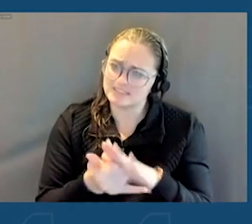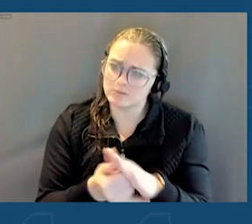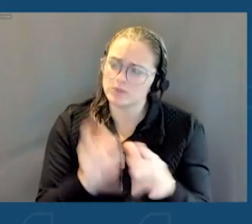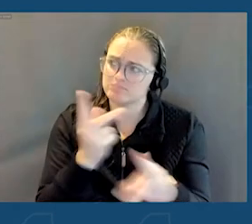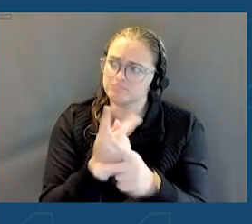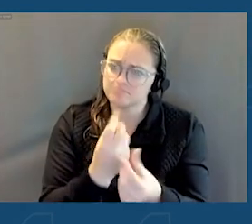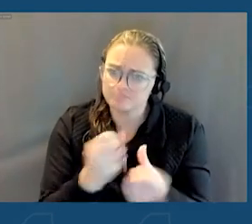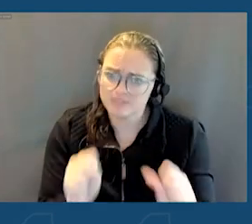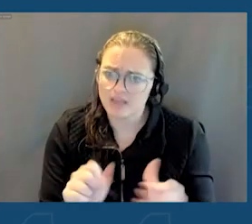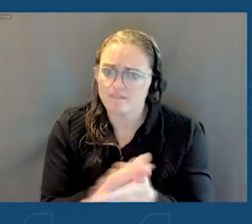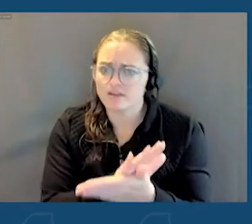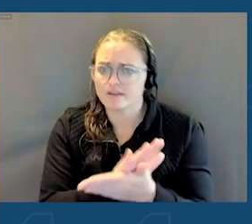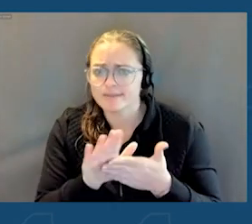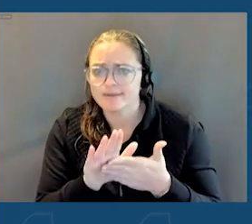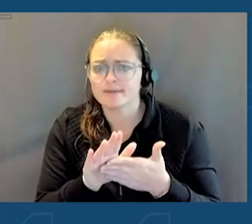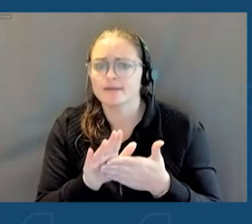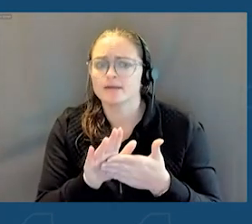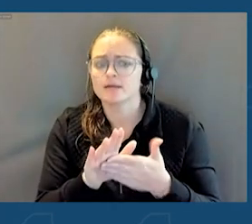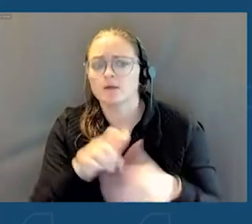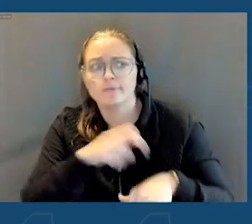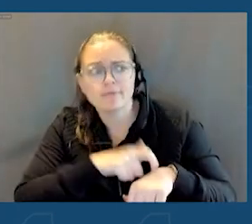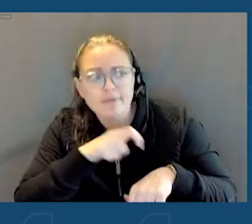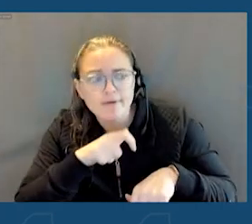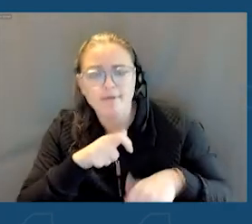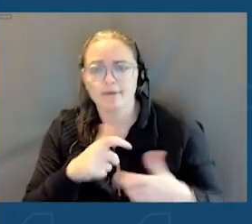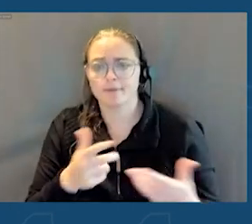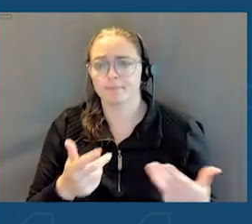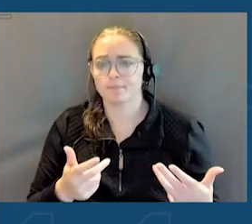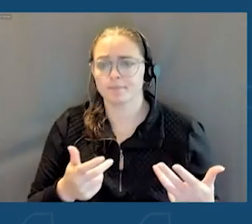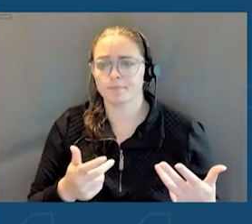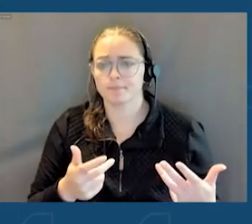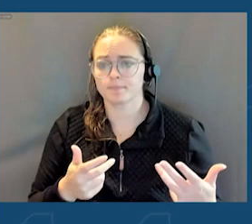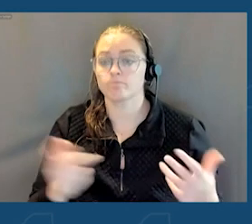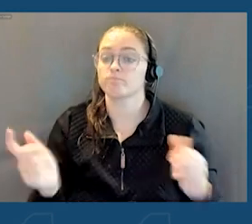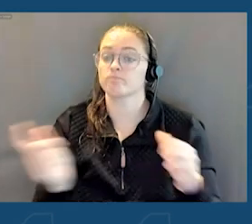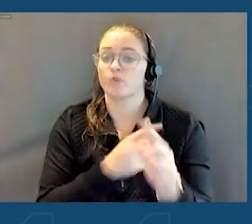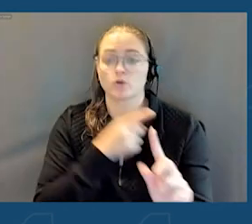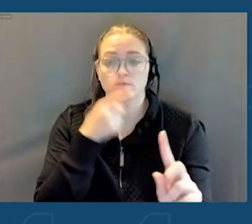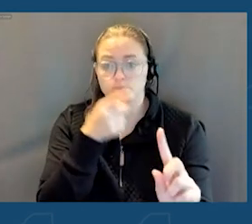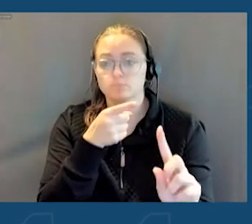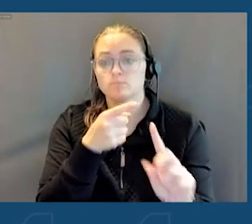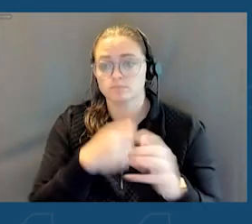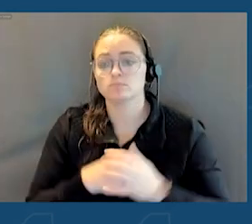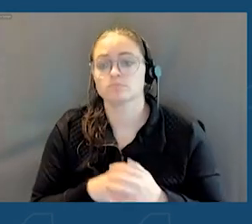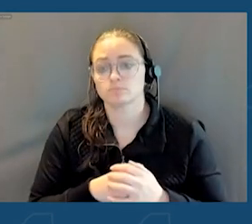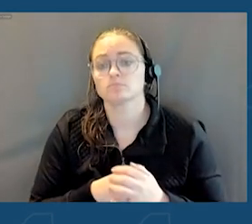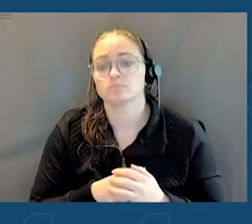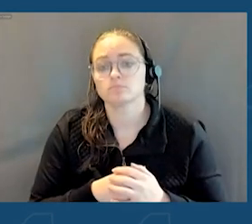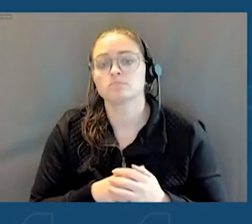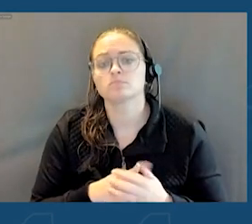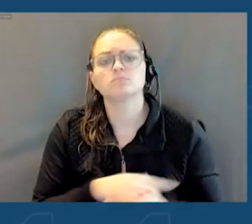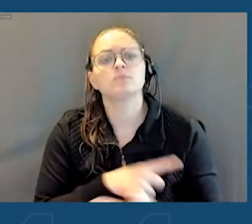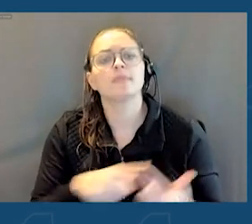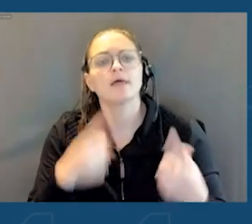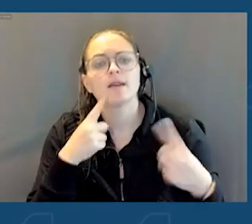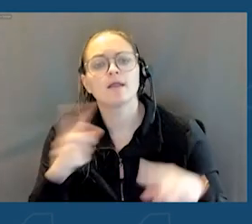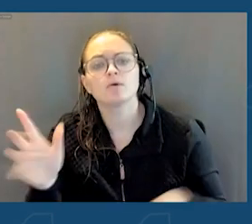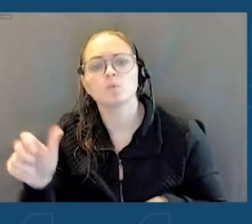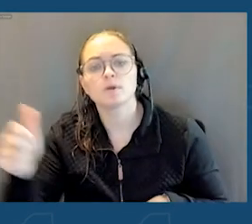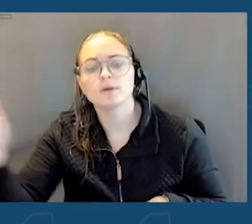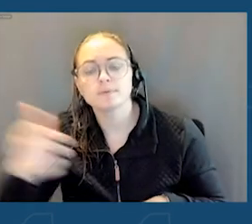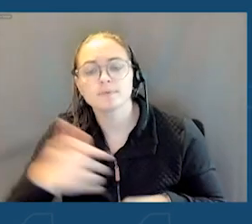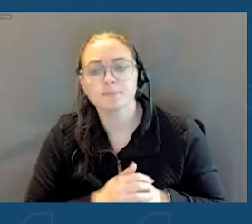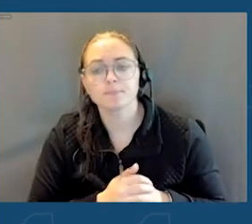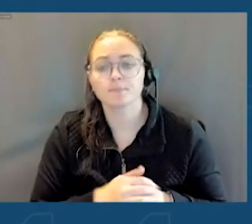them clean, keeping them on time. So that was our first commitment. And then we showed the plans for the